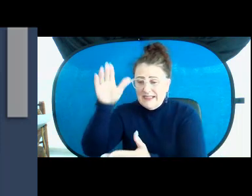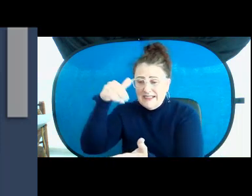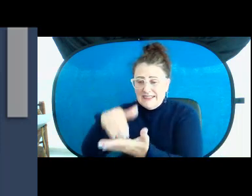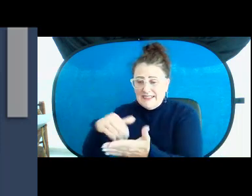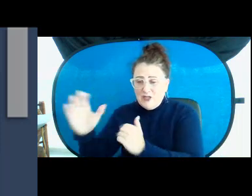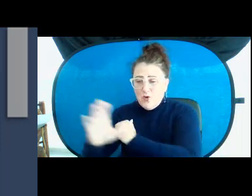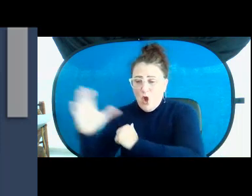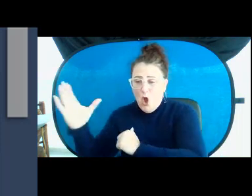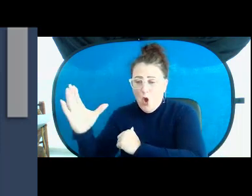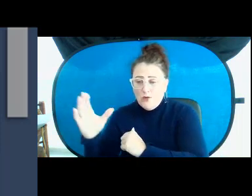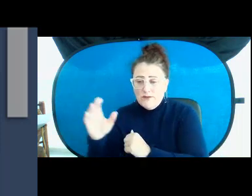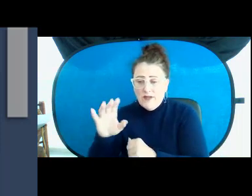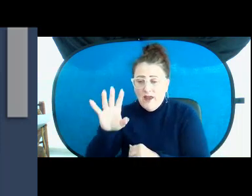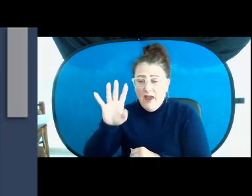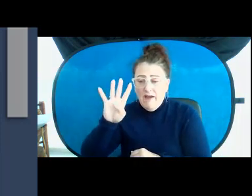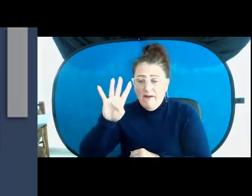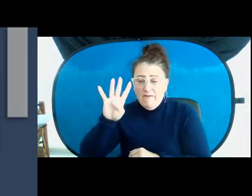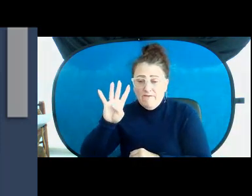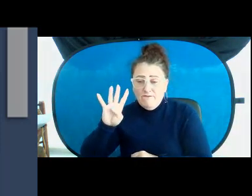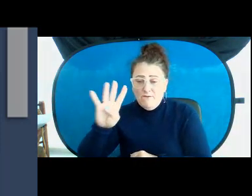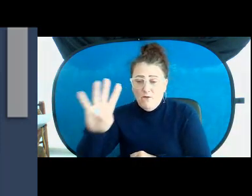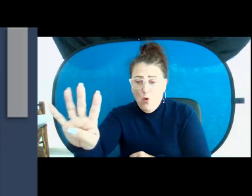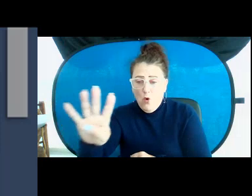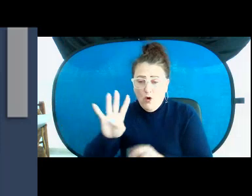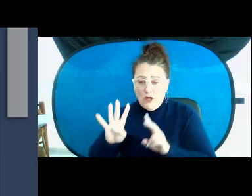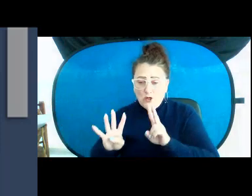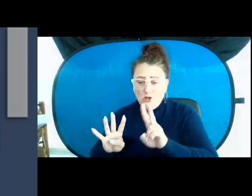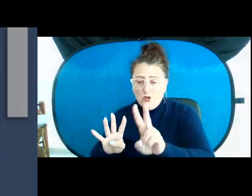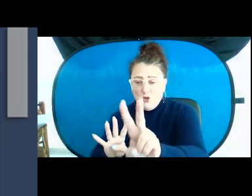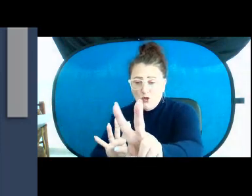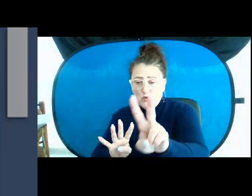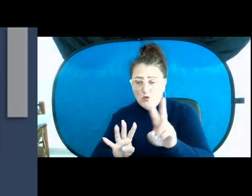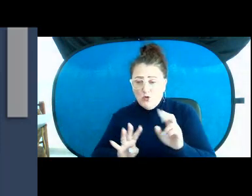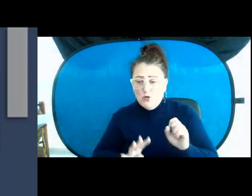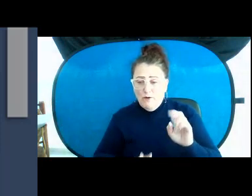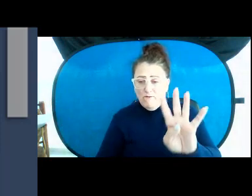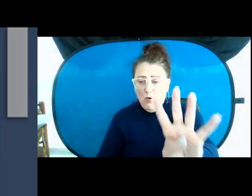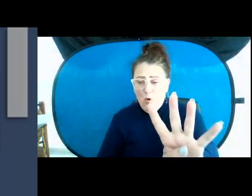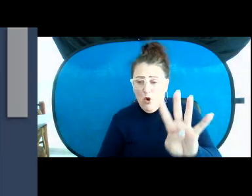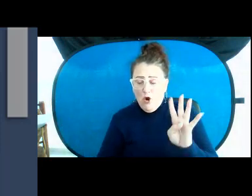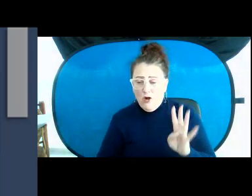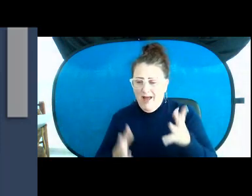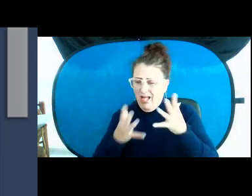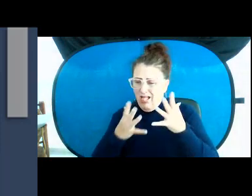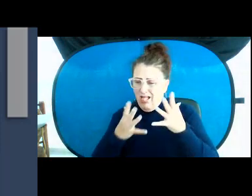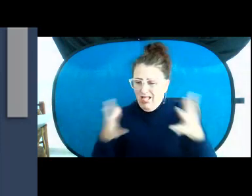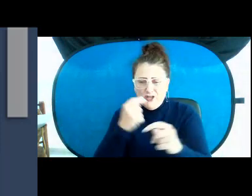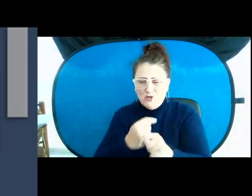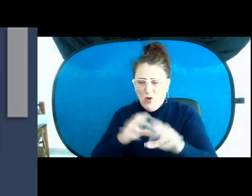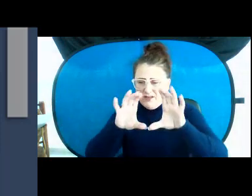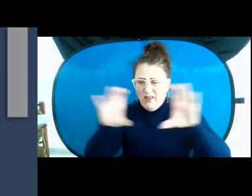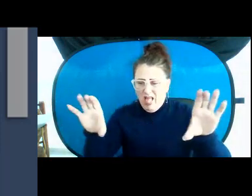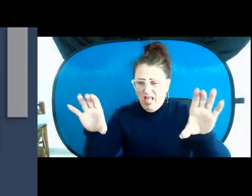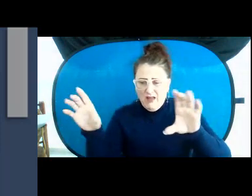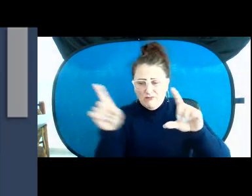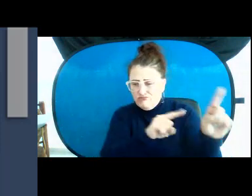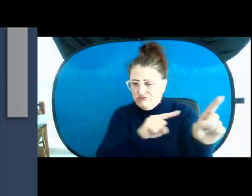goes from 4 lanes to 2 and then back to 4 in a short period of time. And there's a lot of trucks that go back and forth and people going back and